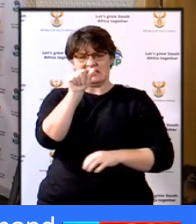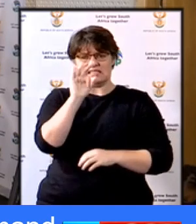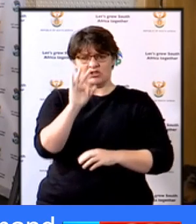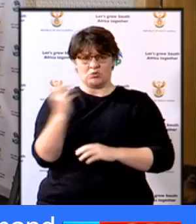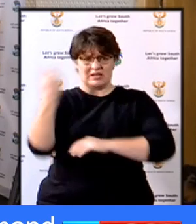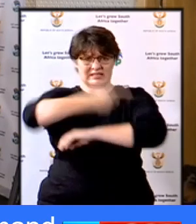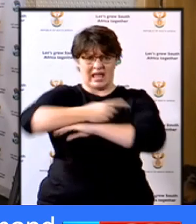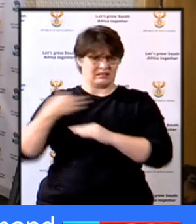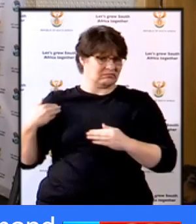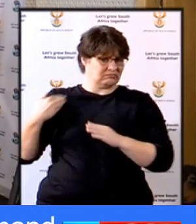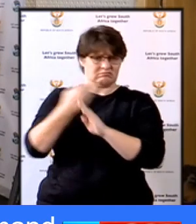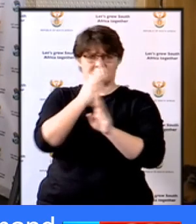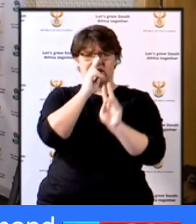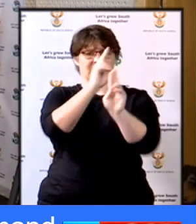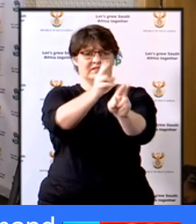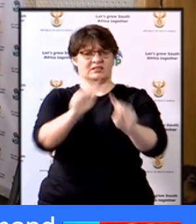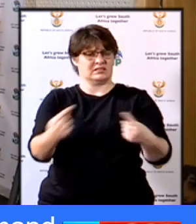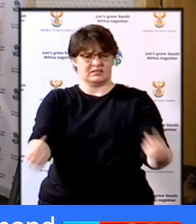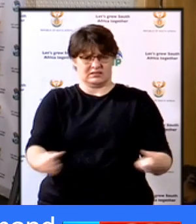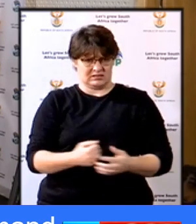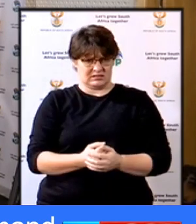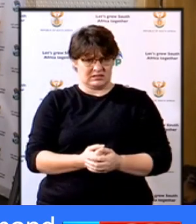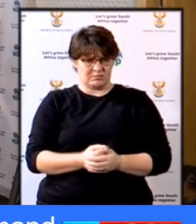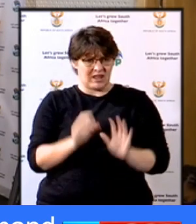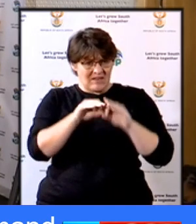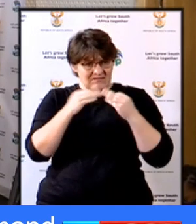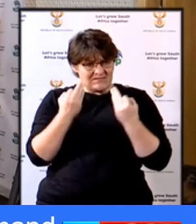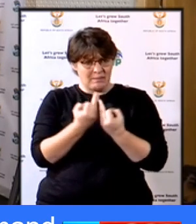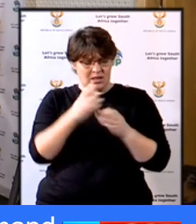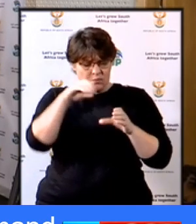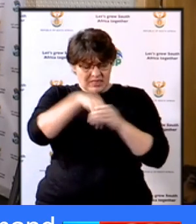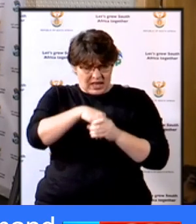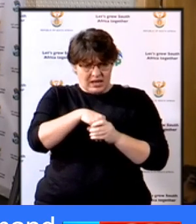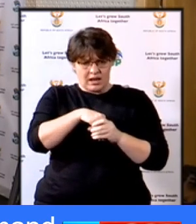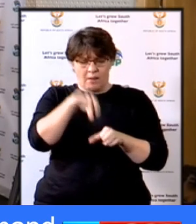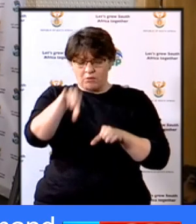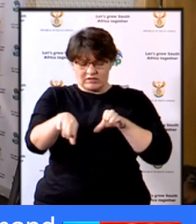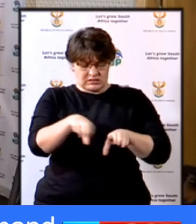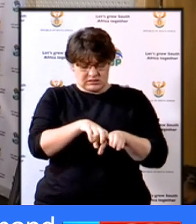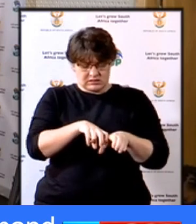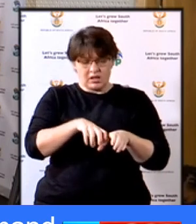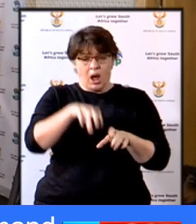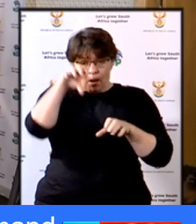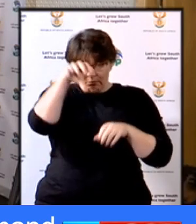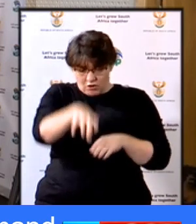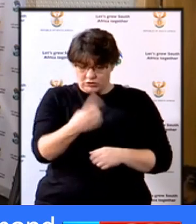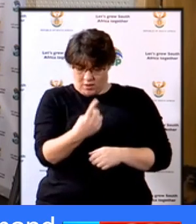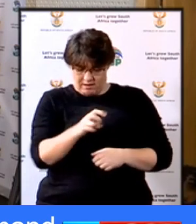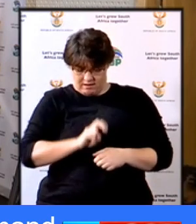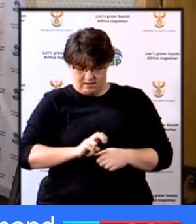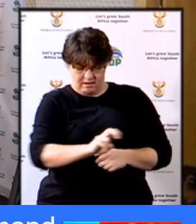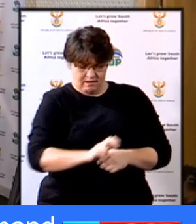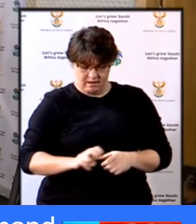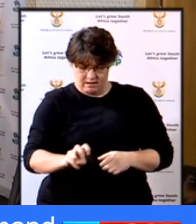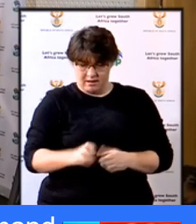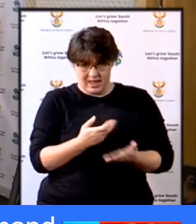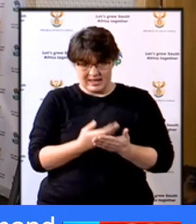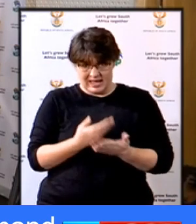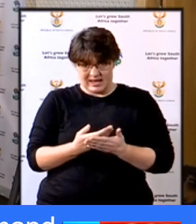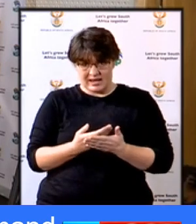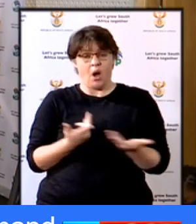days. What is available for families within provinces to see each other, and will families be allowed to see each